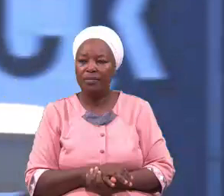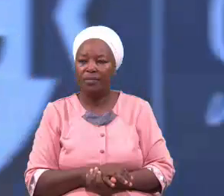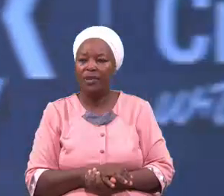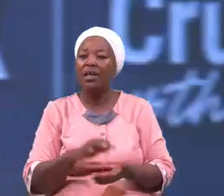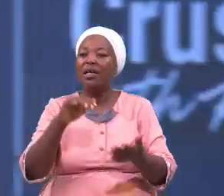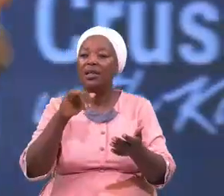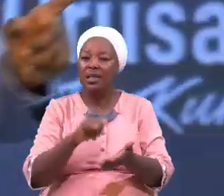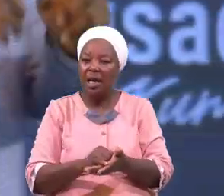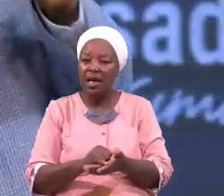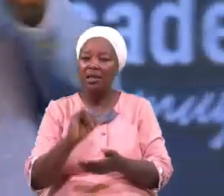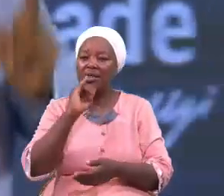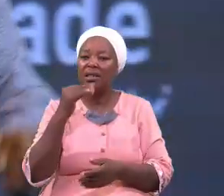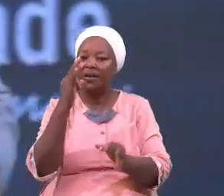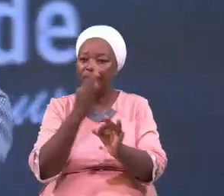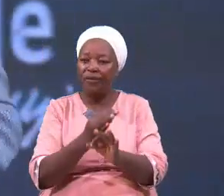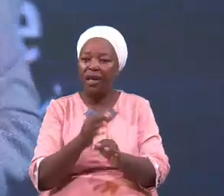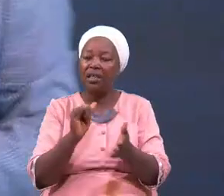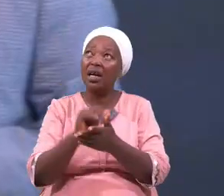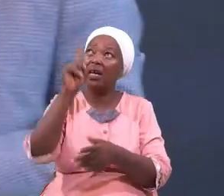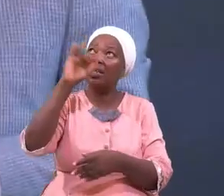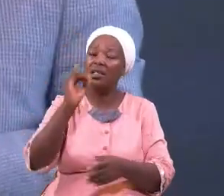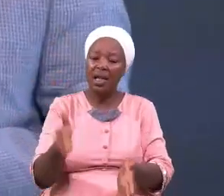That if the faith is asking for.